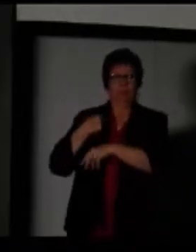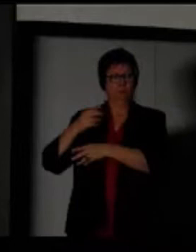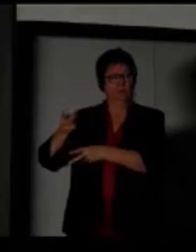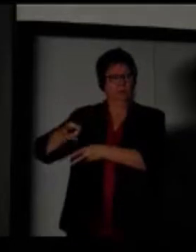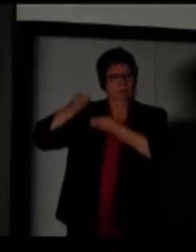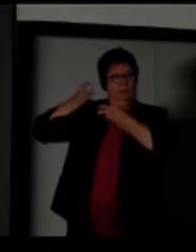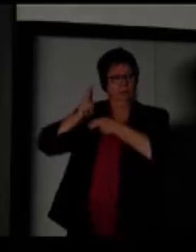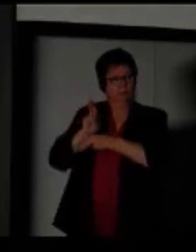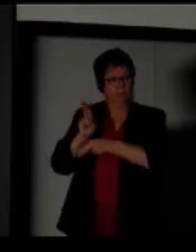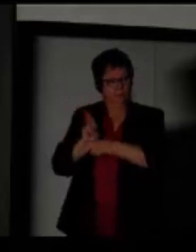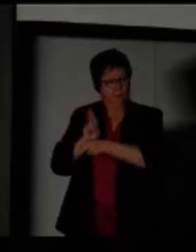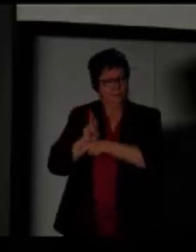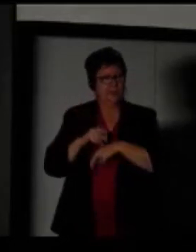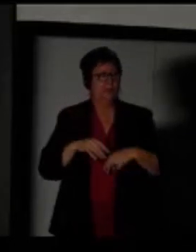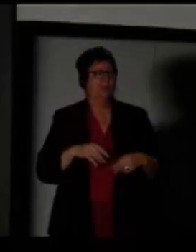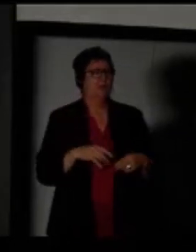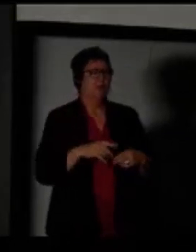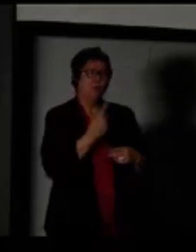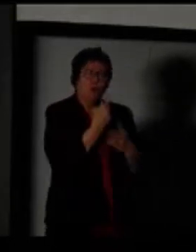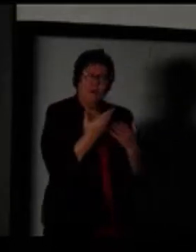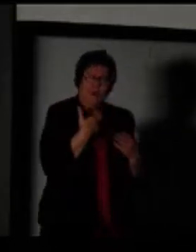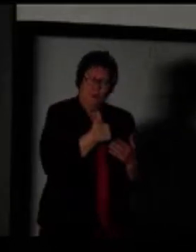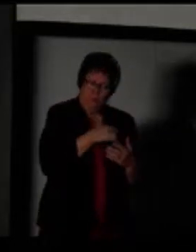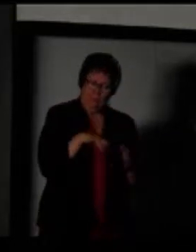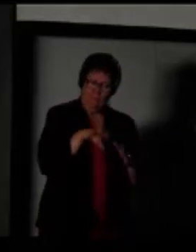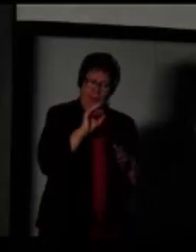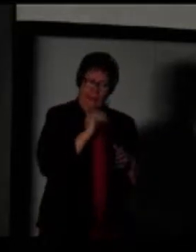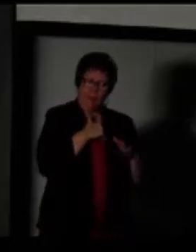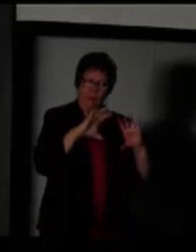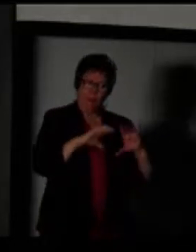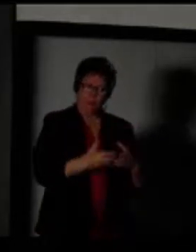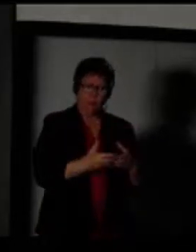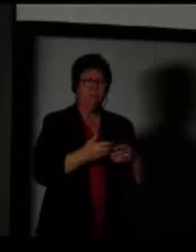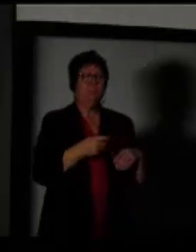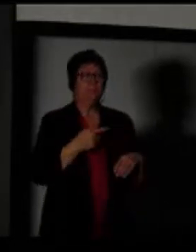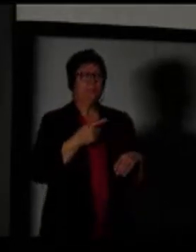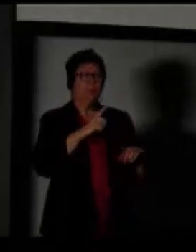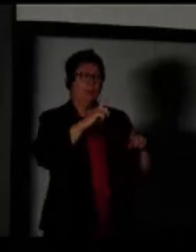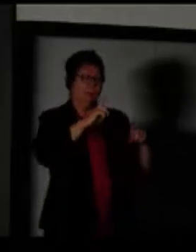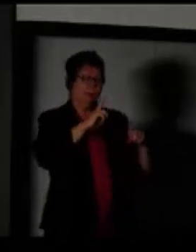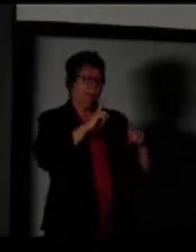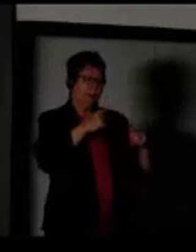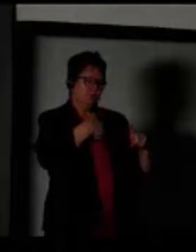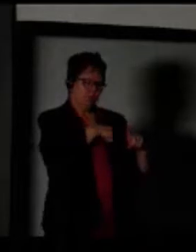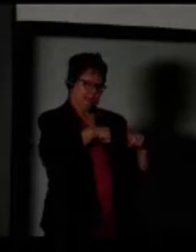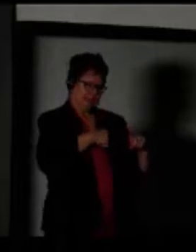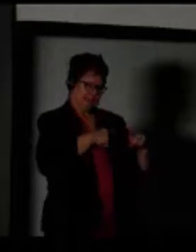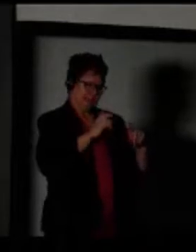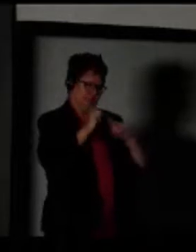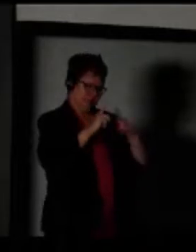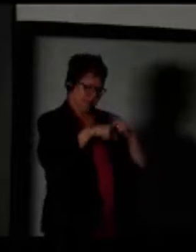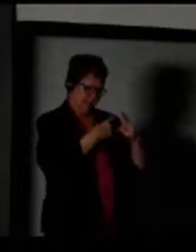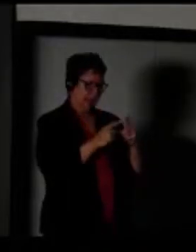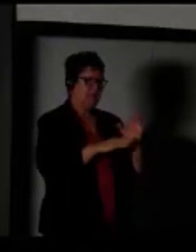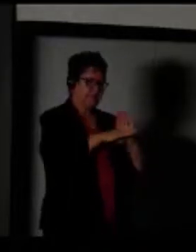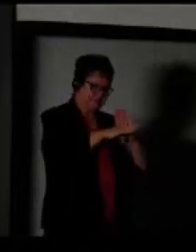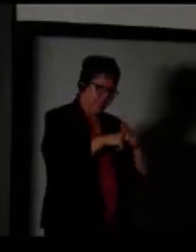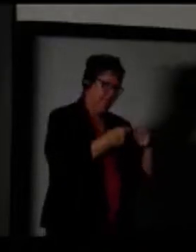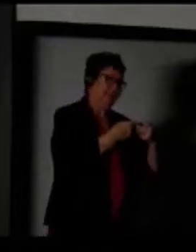one of the things that we found, and our group, we talked about this, is that you develop these digital strategies and these